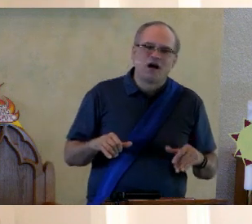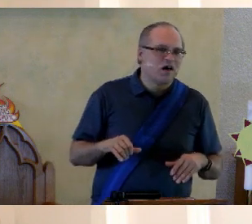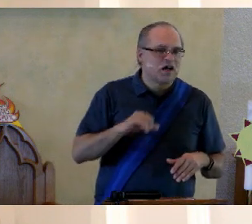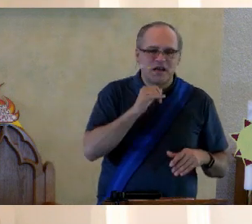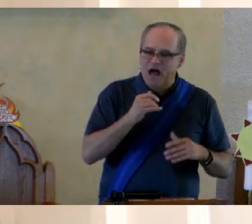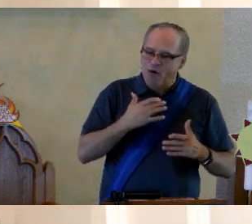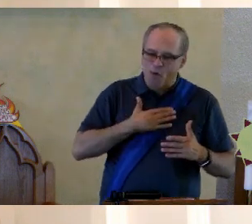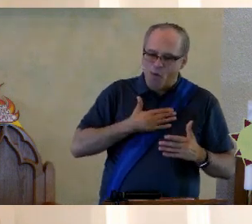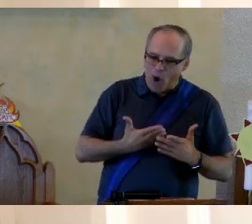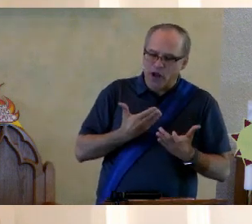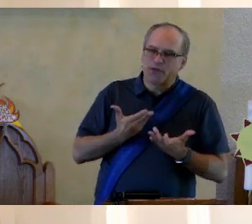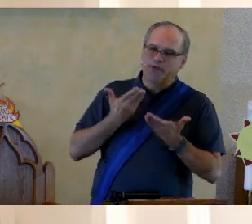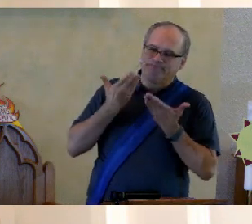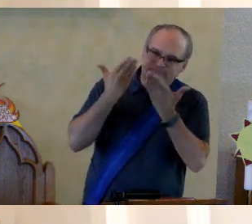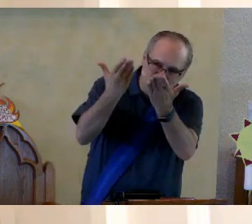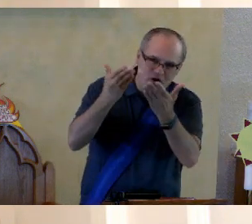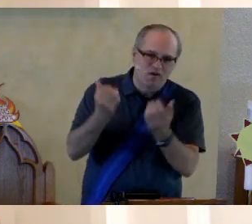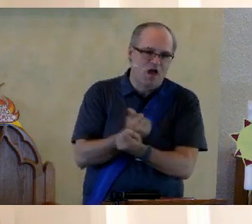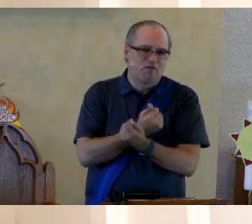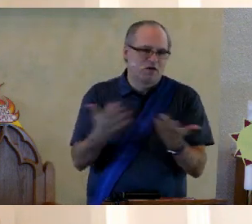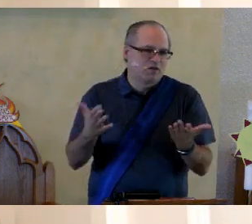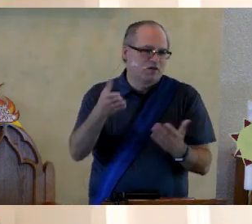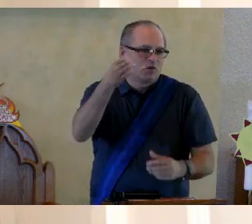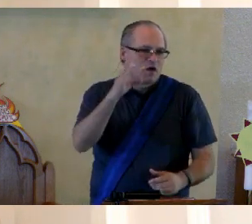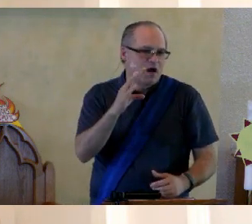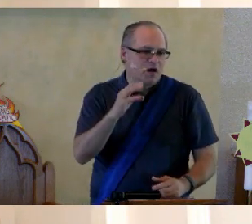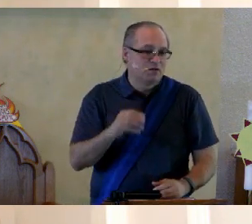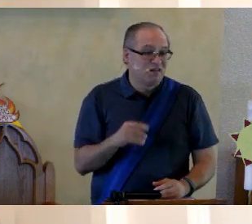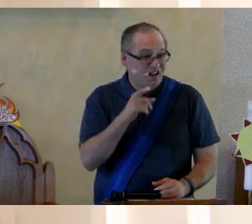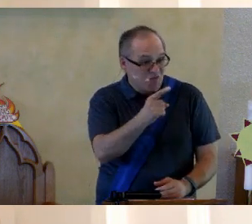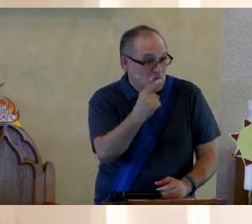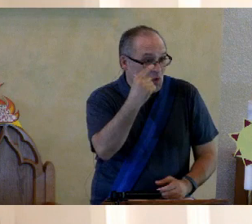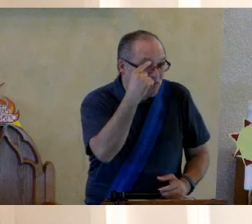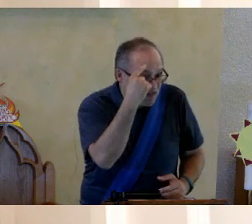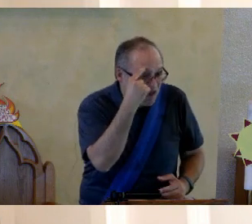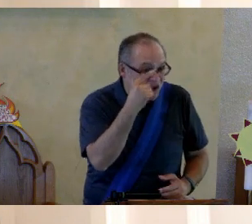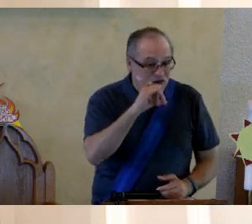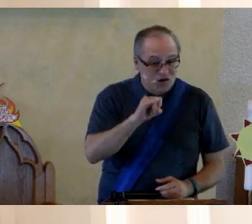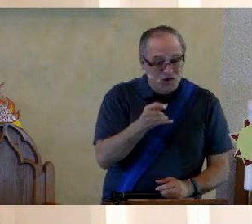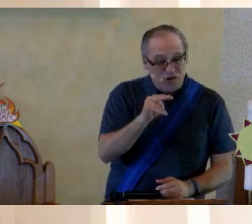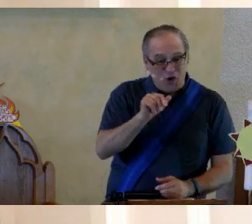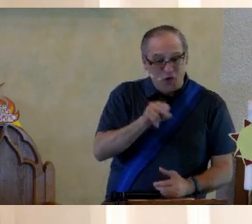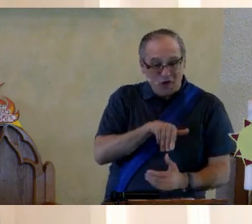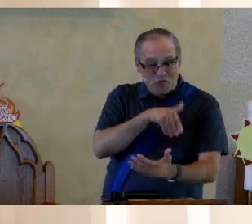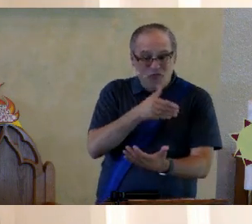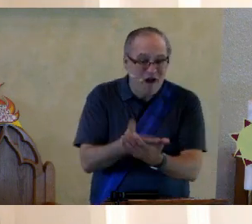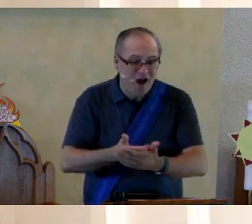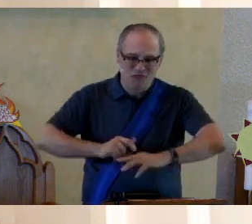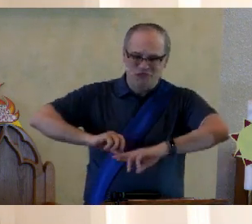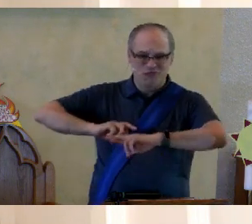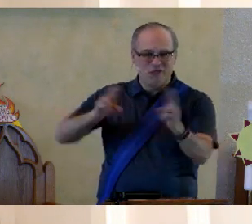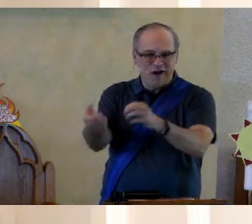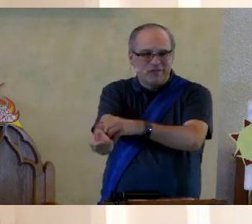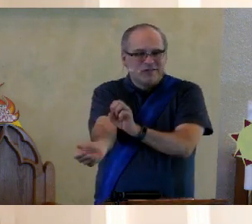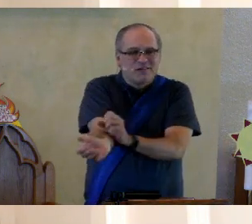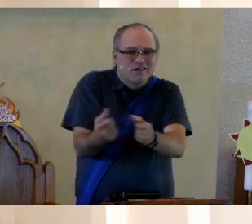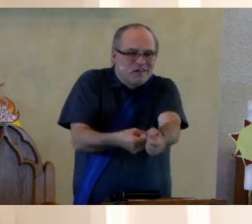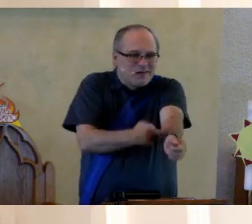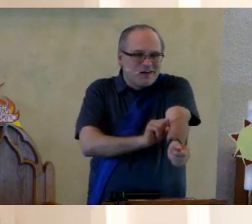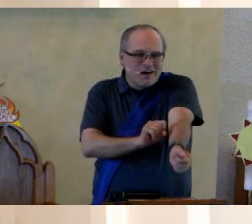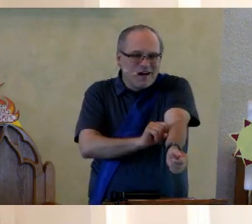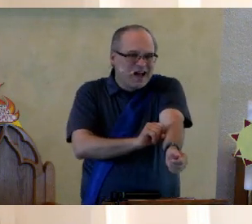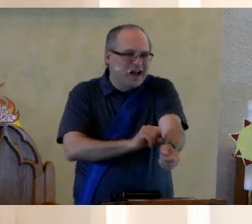all. If you leave here today thinking that Jonah showed up ready to put in work for God, I have failed miserably at